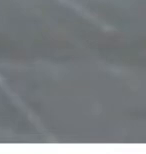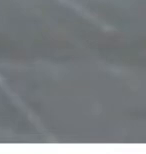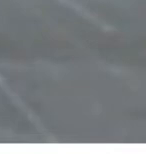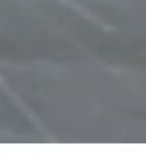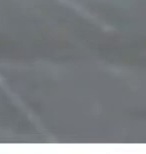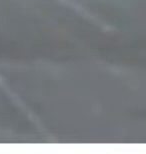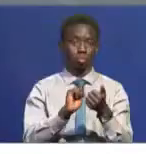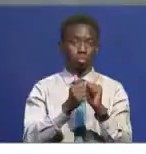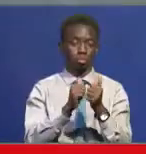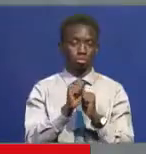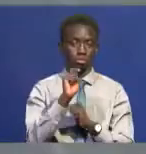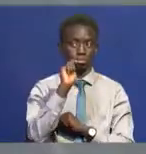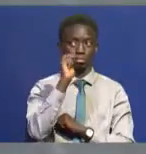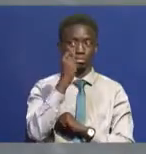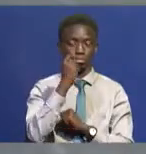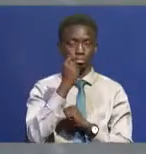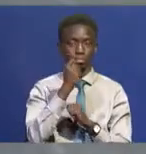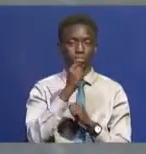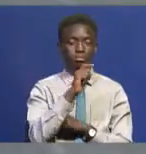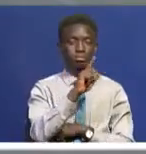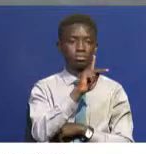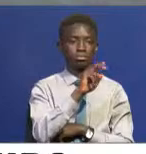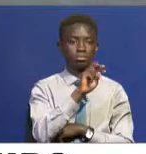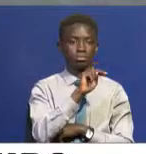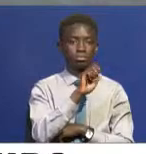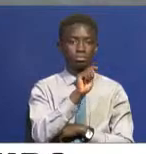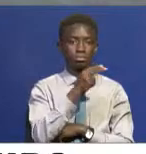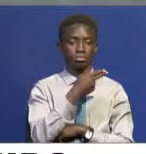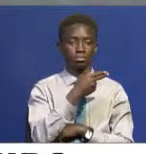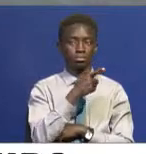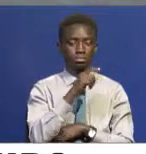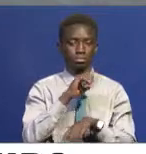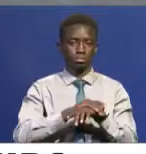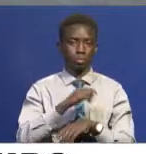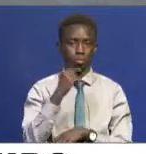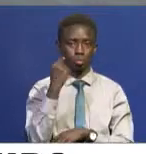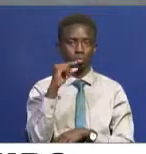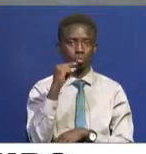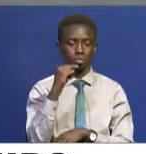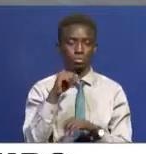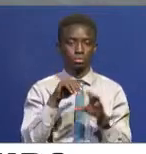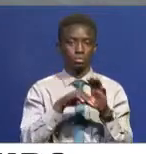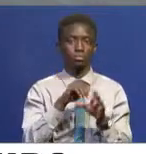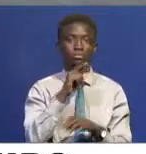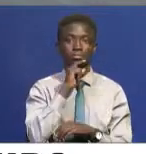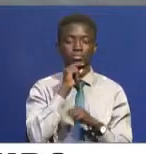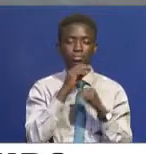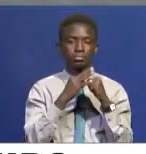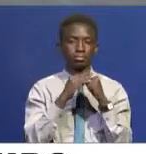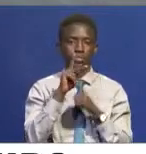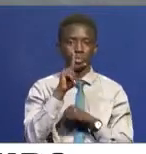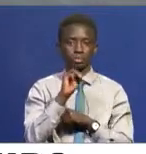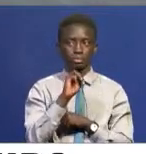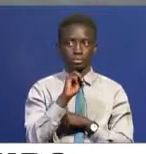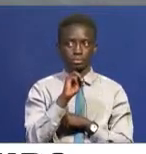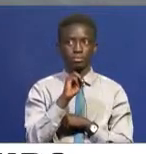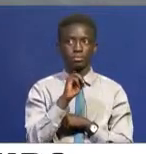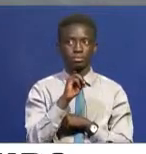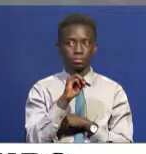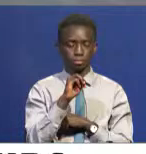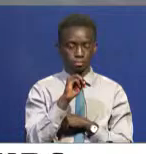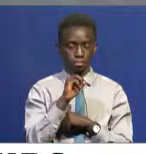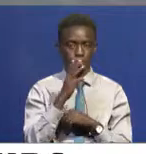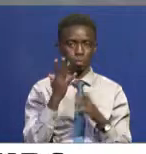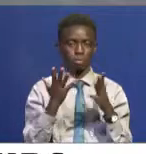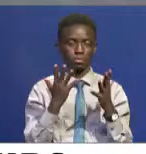In sports, Kenya's Kenneth Mburu bagged gold in the men's 8-kilometer cross country in the World Masters Athletics